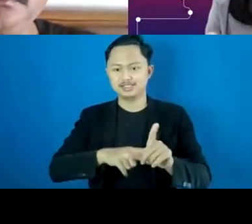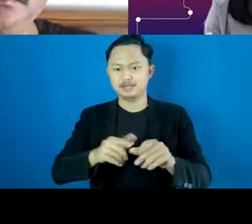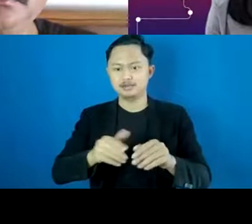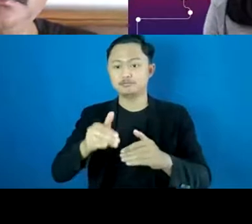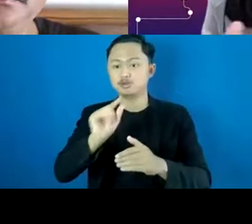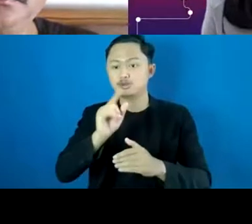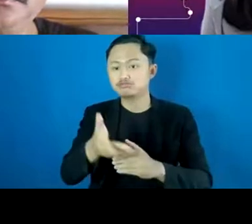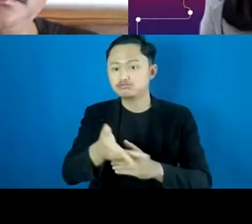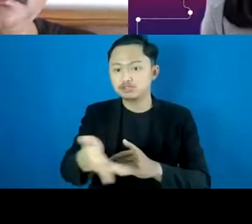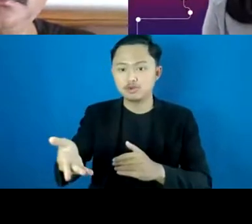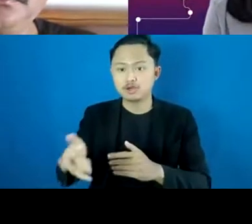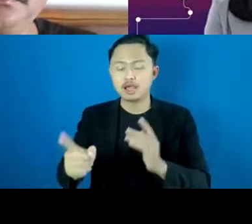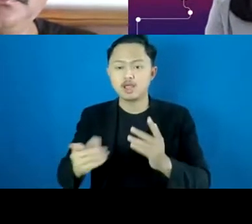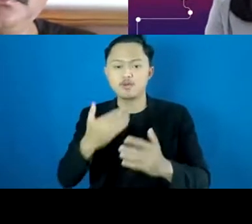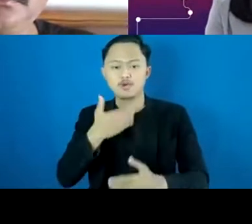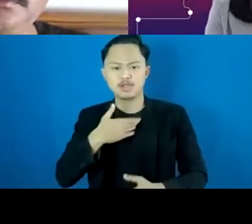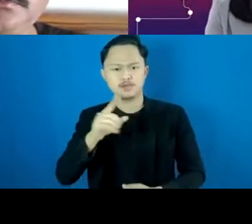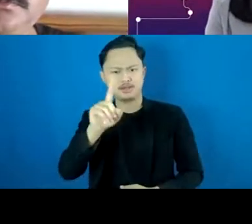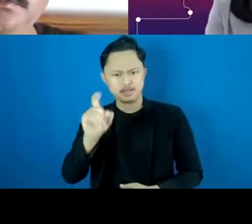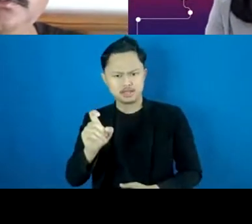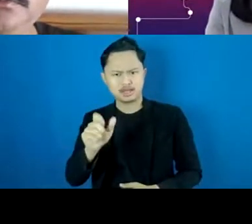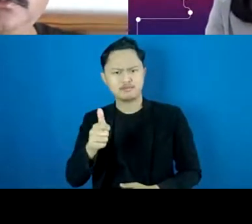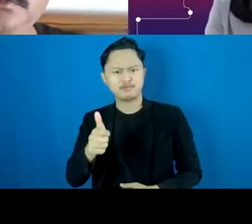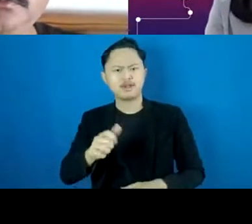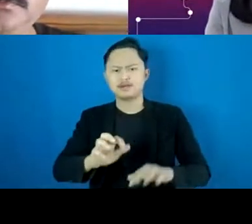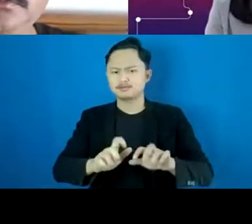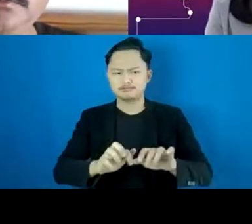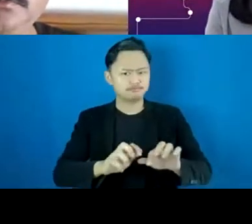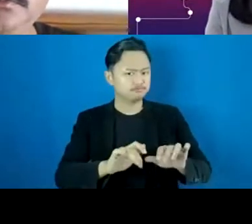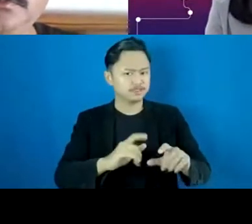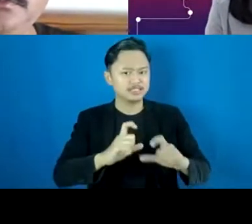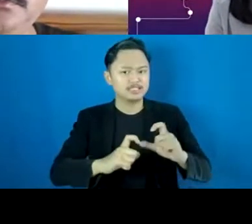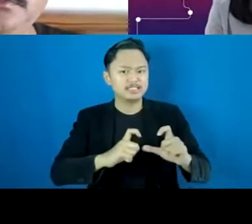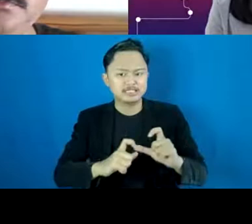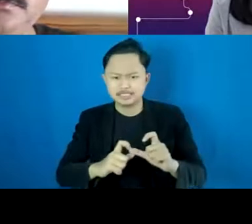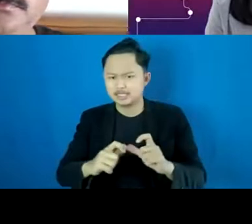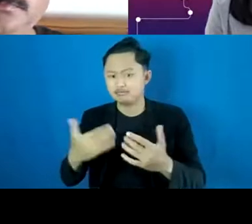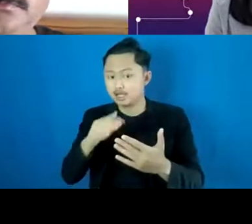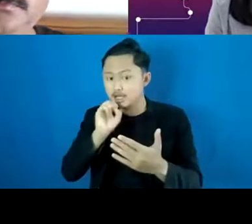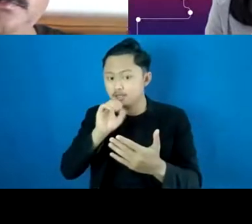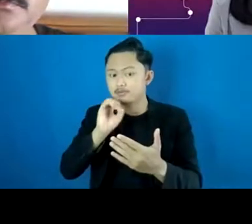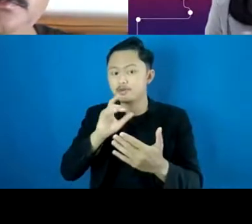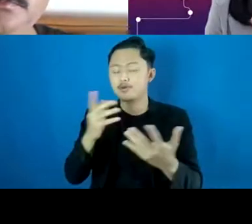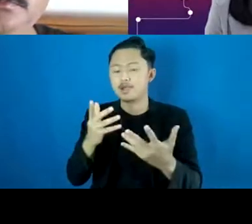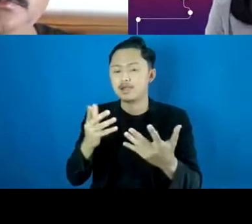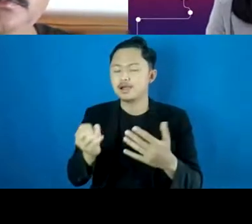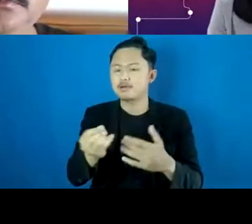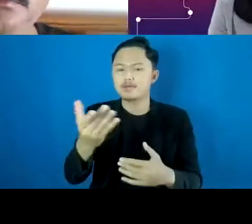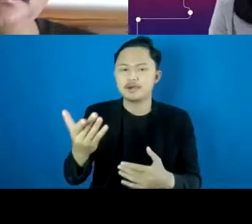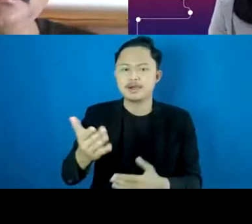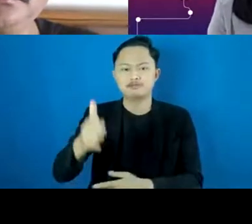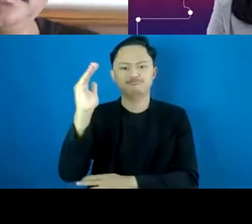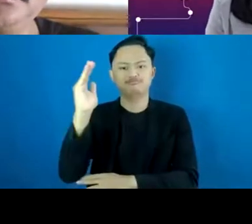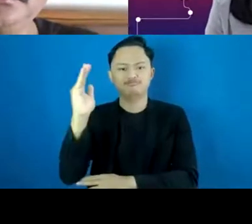participants, if you have a question, please do type them in the chat box and we will read them to the speaker or the panelist regarding